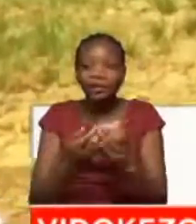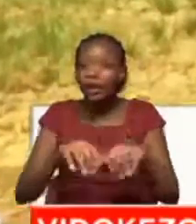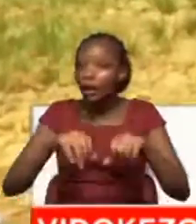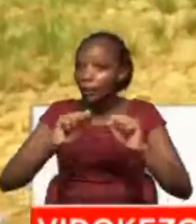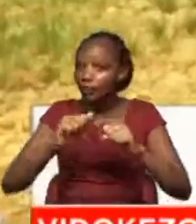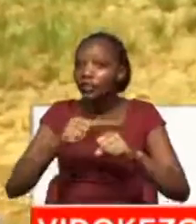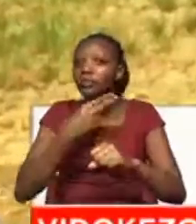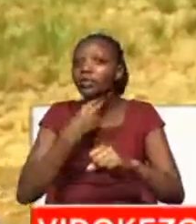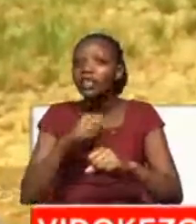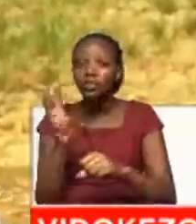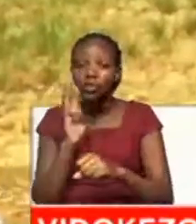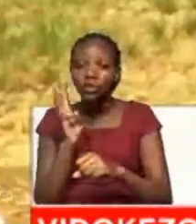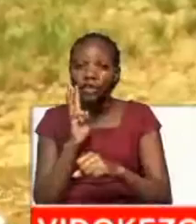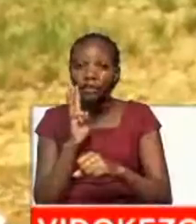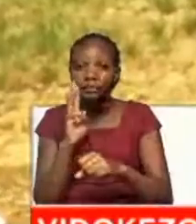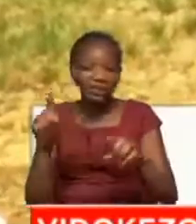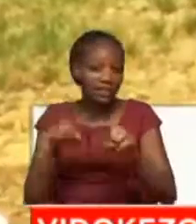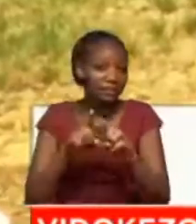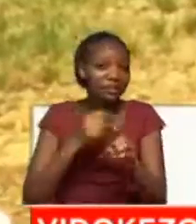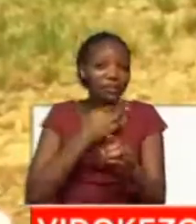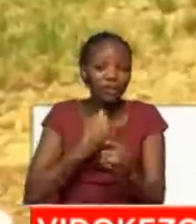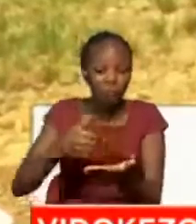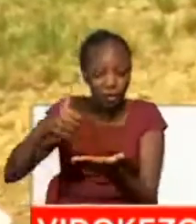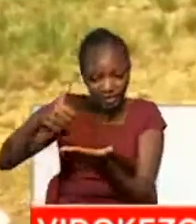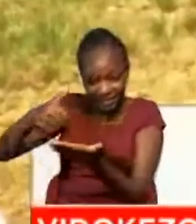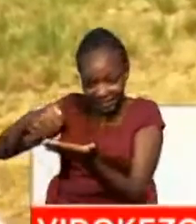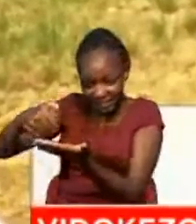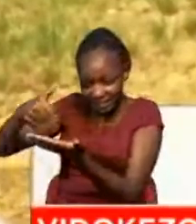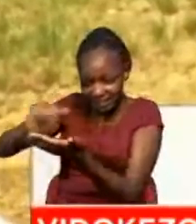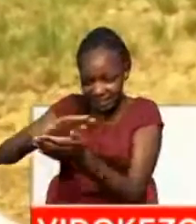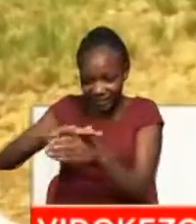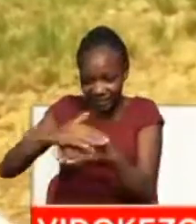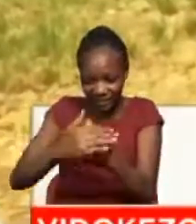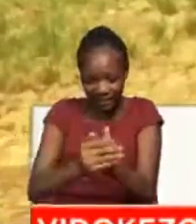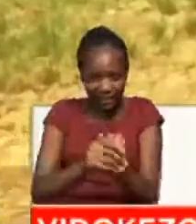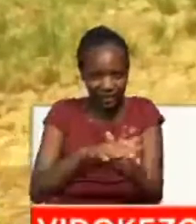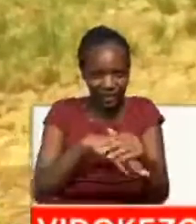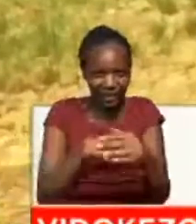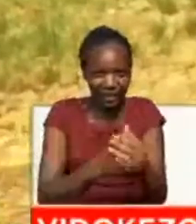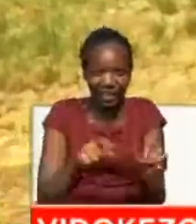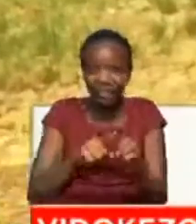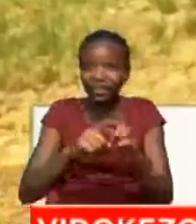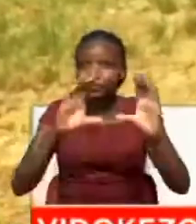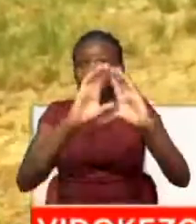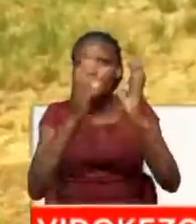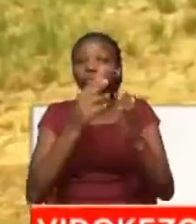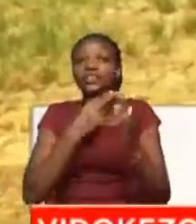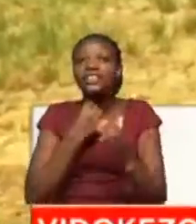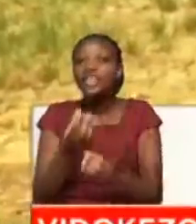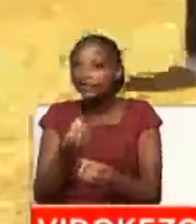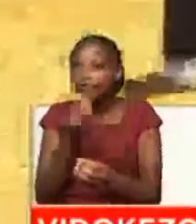the community will need sanitizer, somebody will come with the sanitizer, the community will need food,